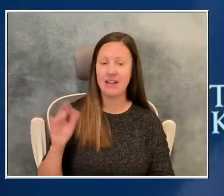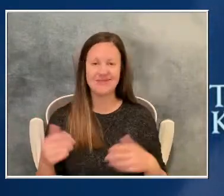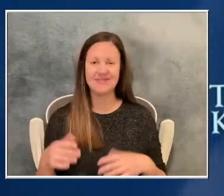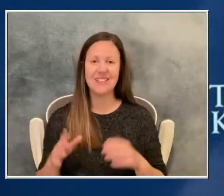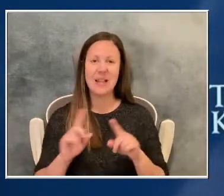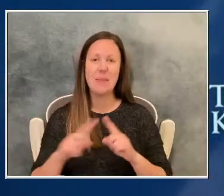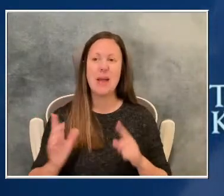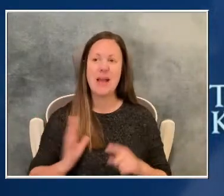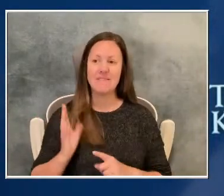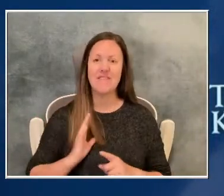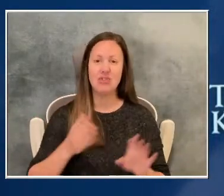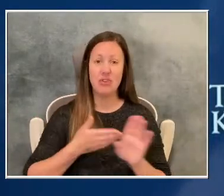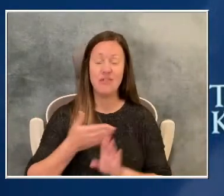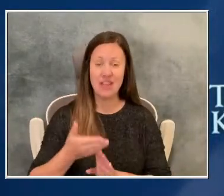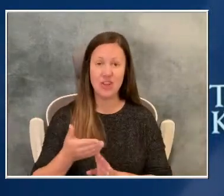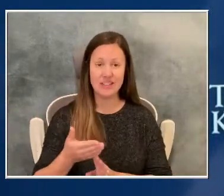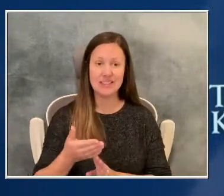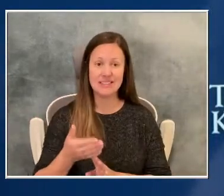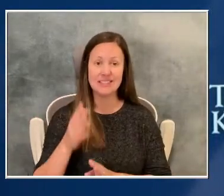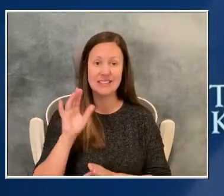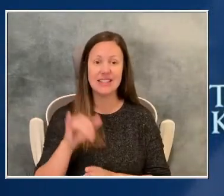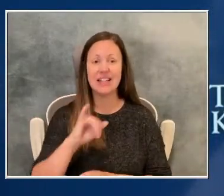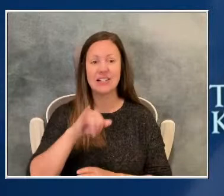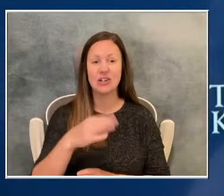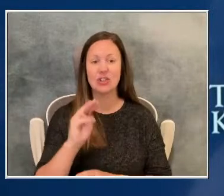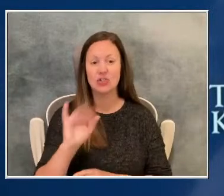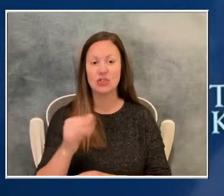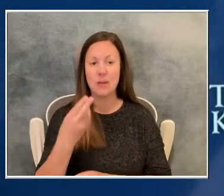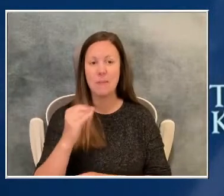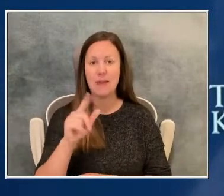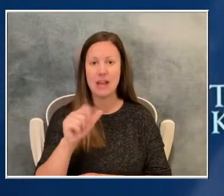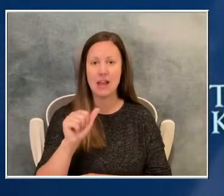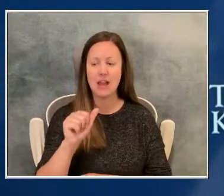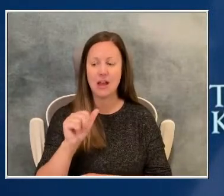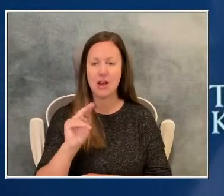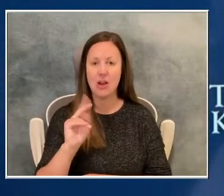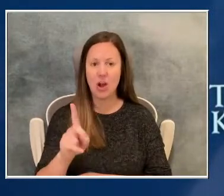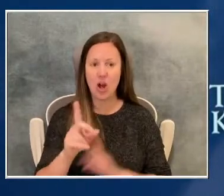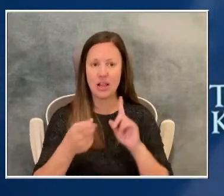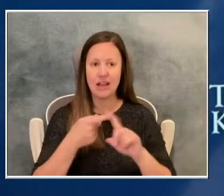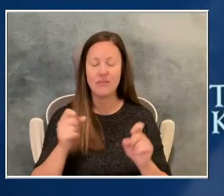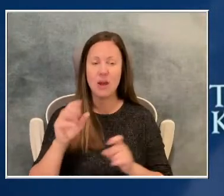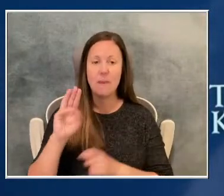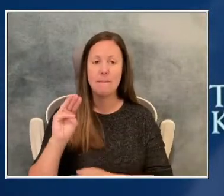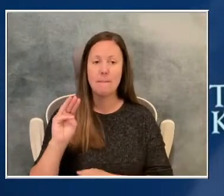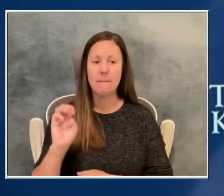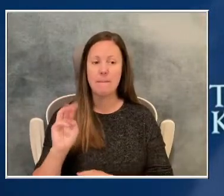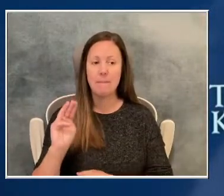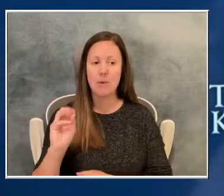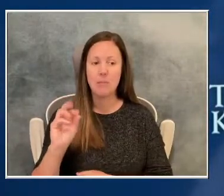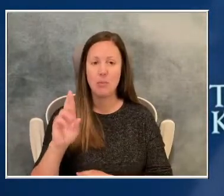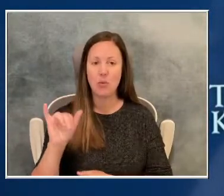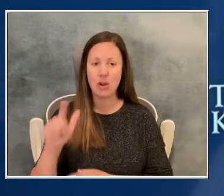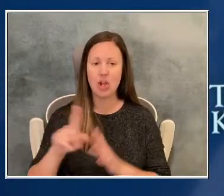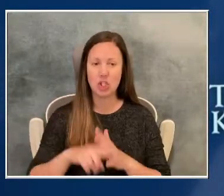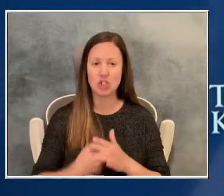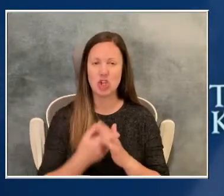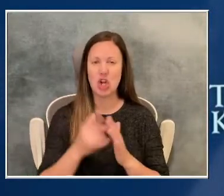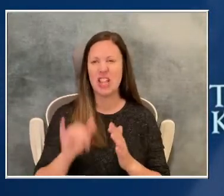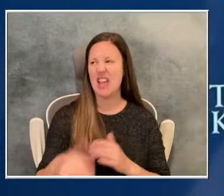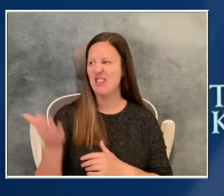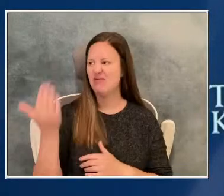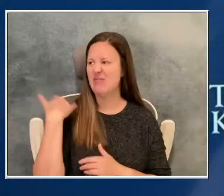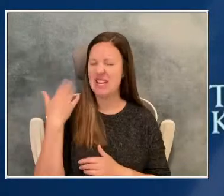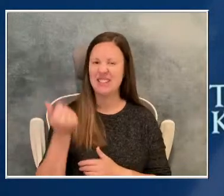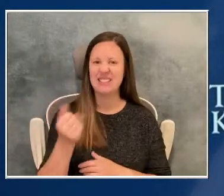psycho-oncology. Jimmy Holland is a psychiatrist out of Memorial Sloan Kettering who started the field in like the late 70s. And